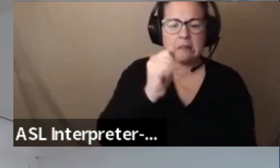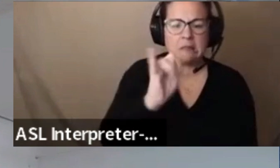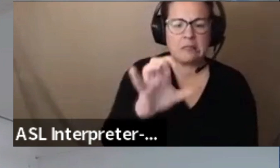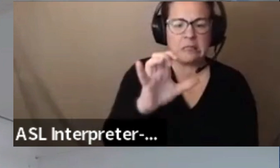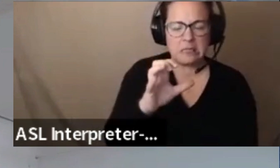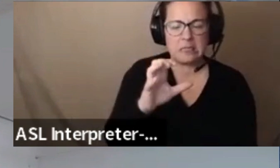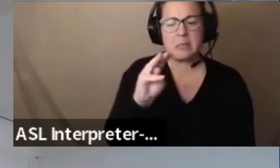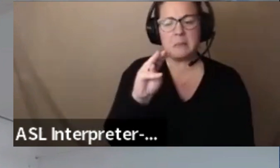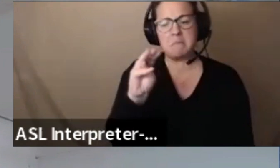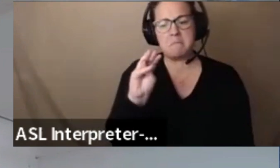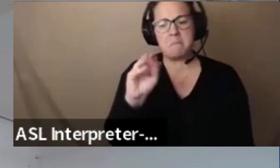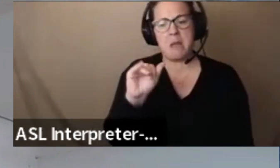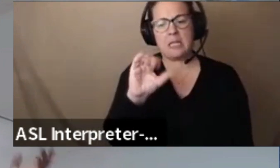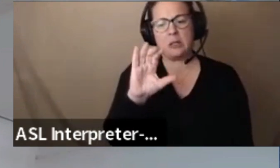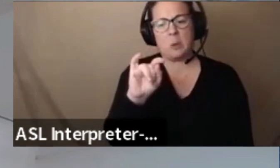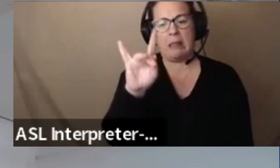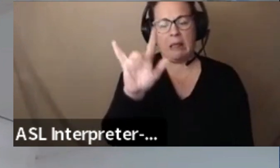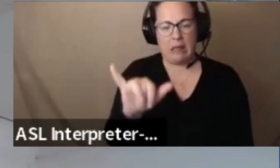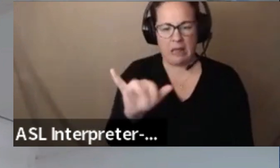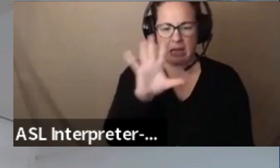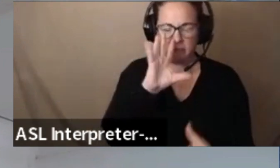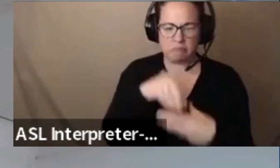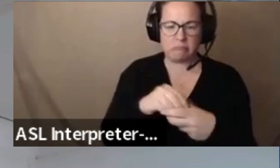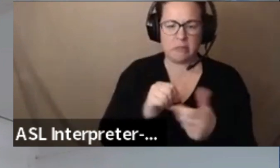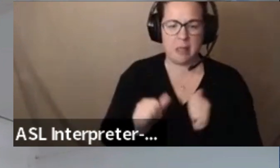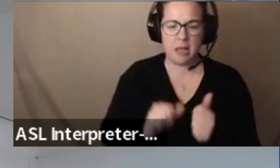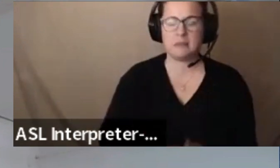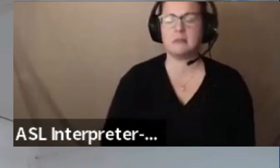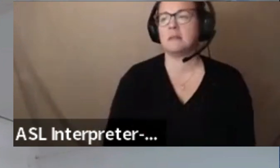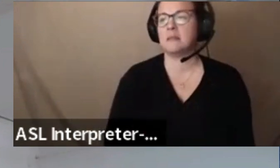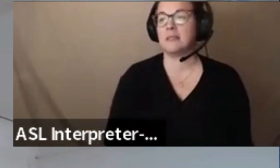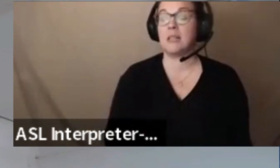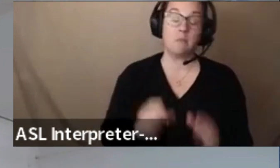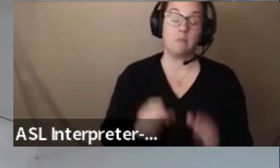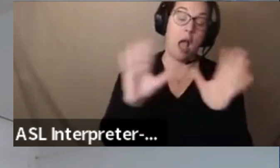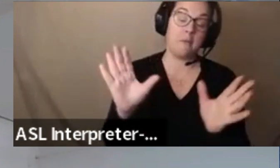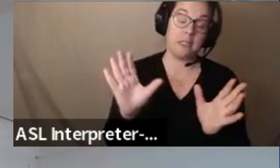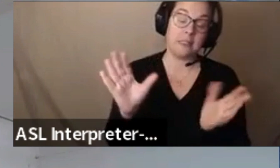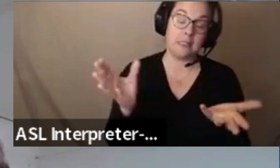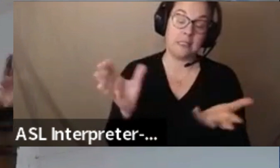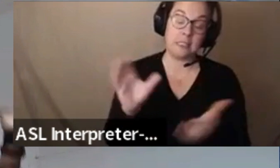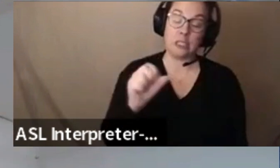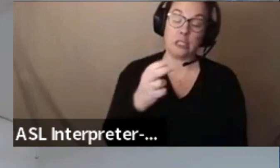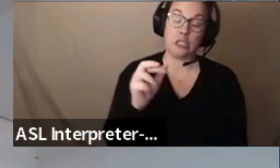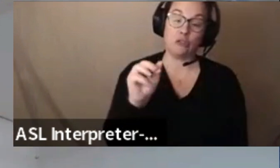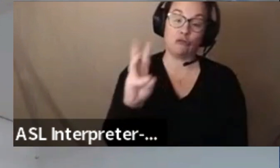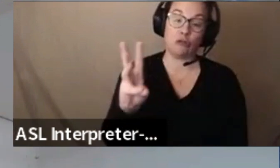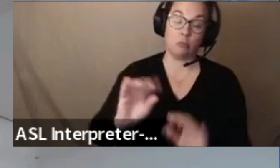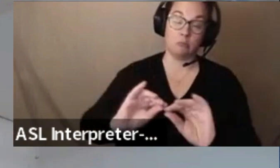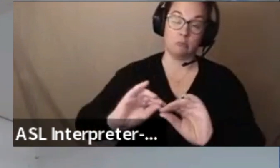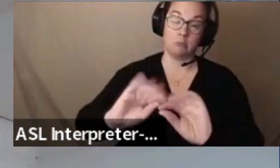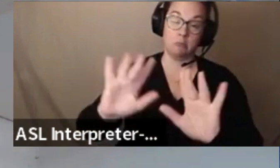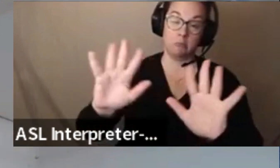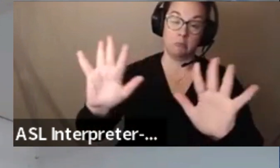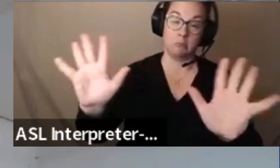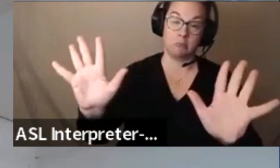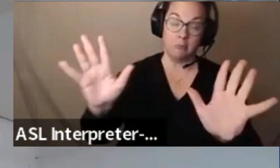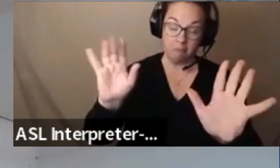obviously in Taming of the Shrew, we don't have to really go into how toxic that's I mean, it's the